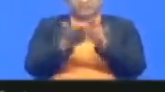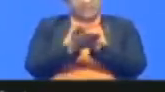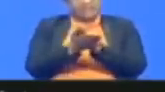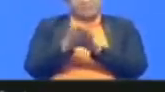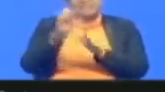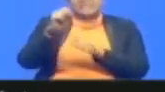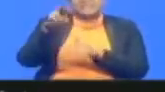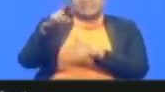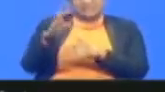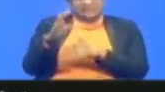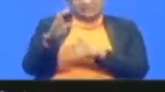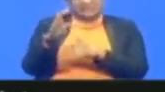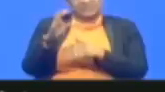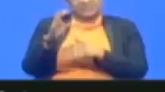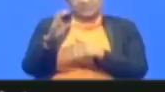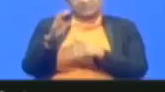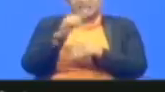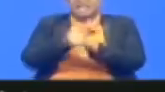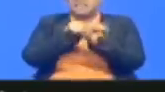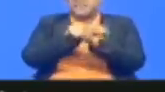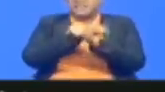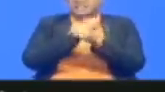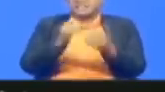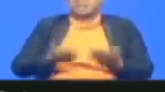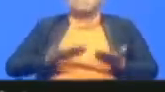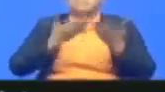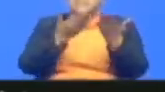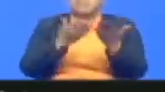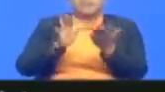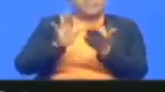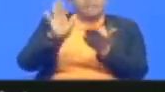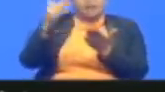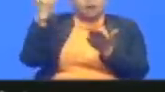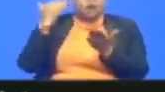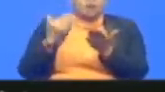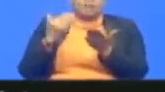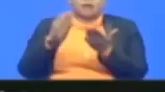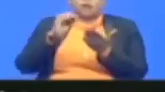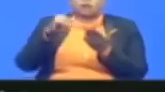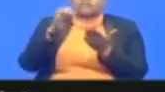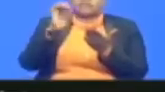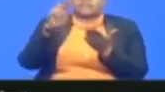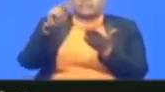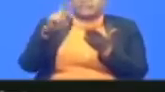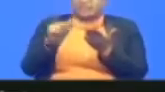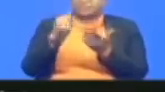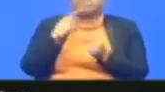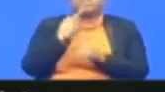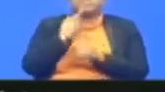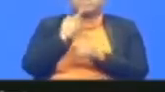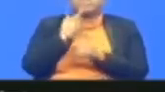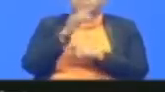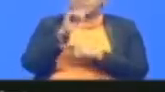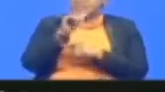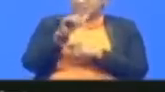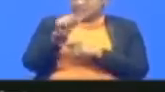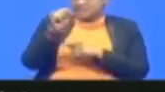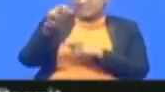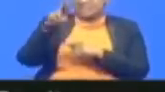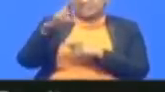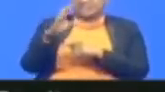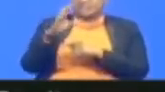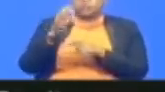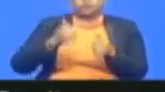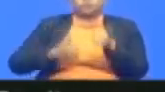their defense today, submitted by their lawyer Tom Ojienda, the MPs say that the submissions by the SRC, which